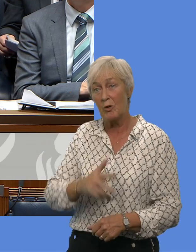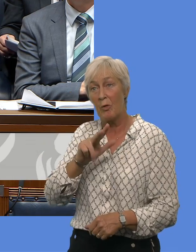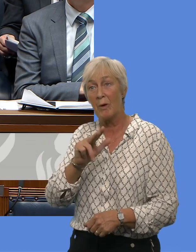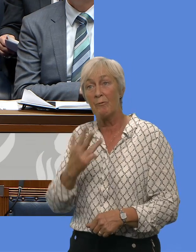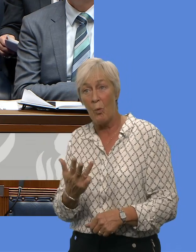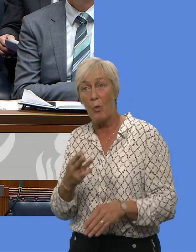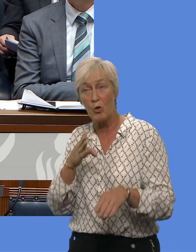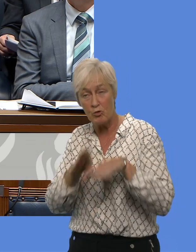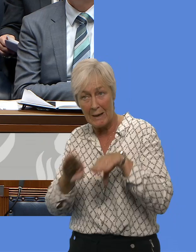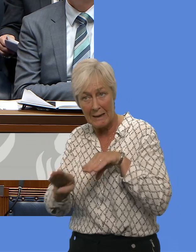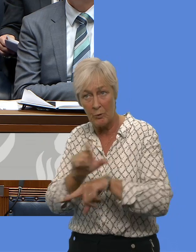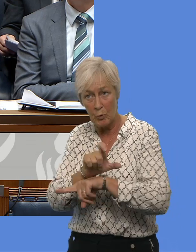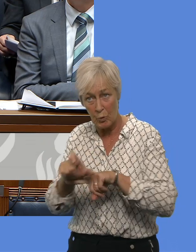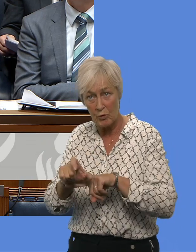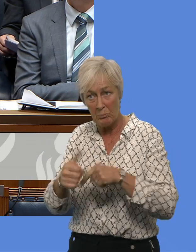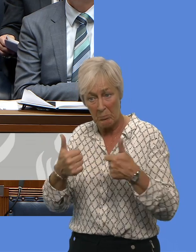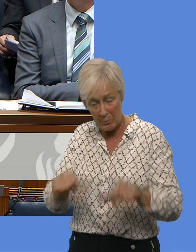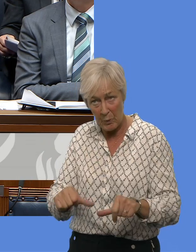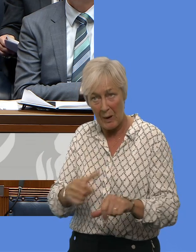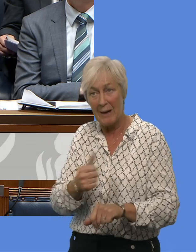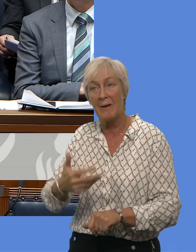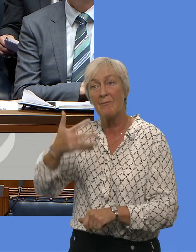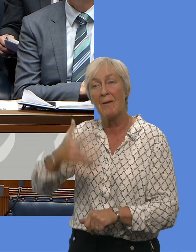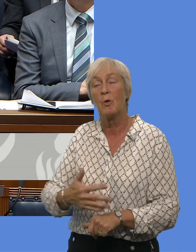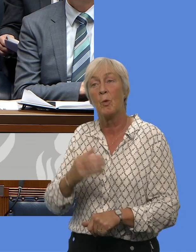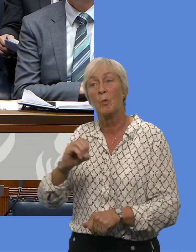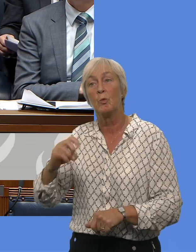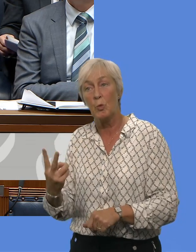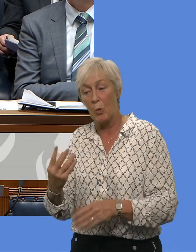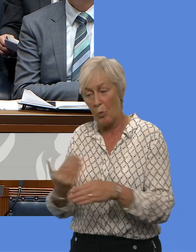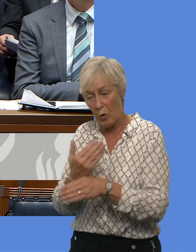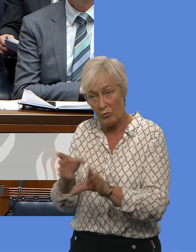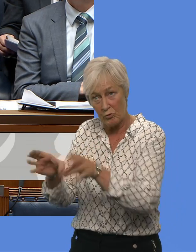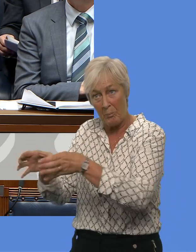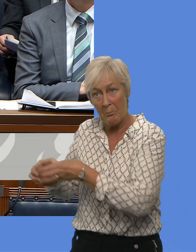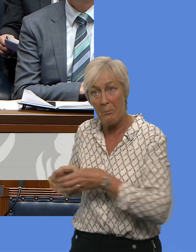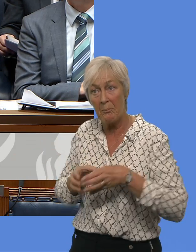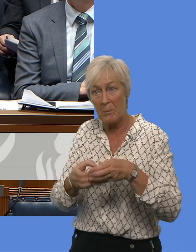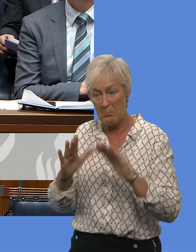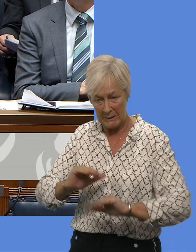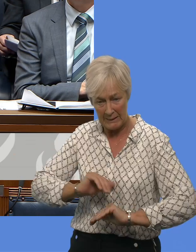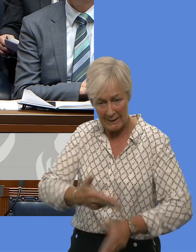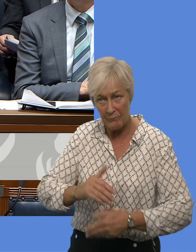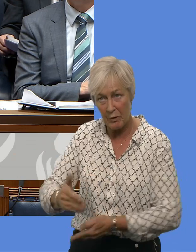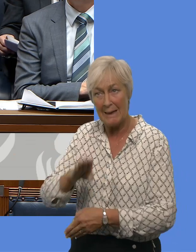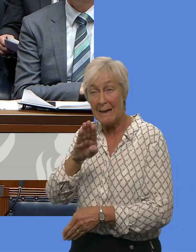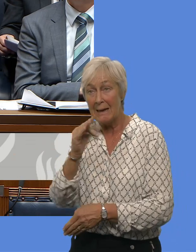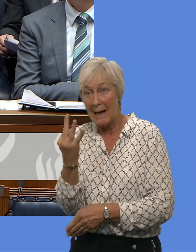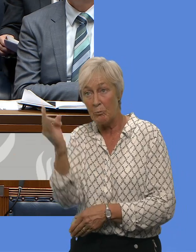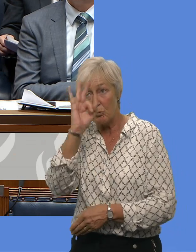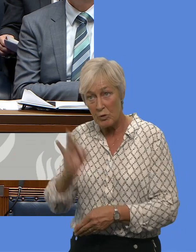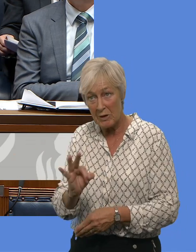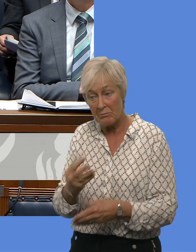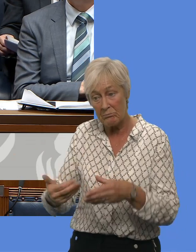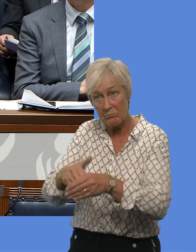534 training courses, places and 502 workshops have been delivered. 98% of the participants